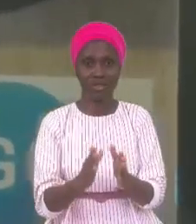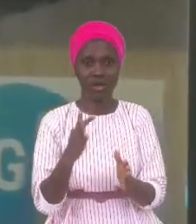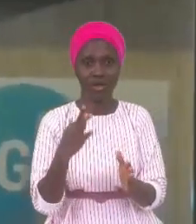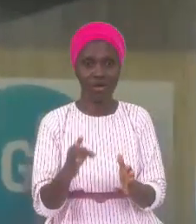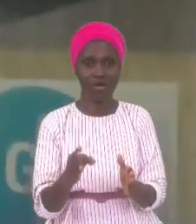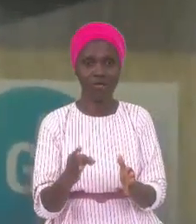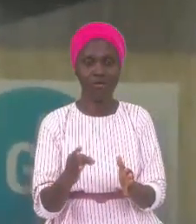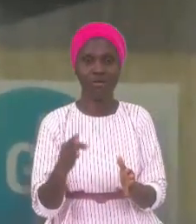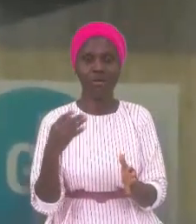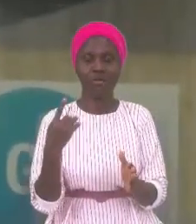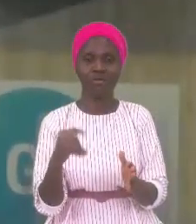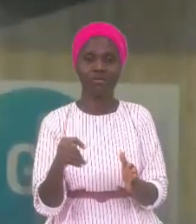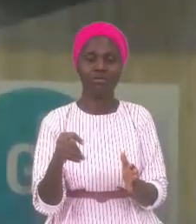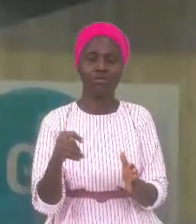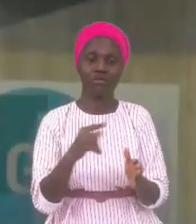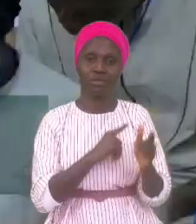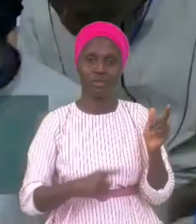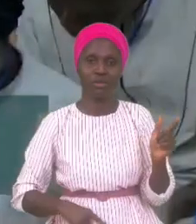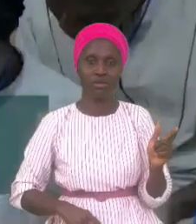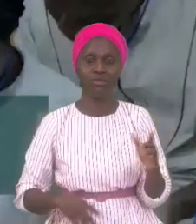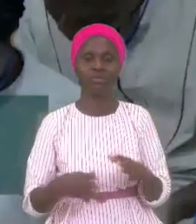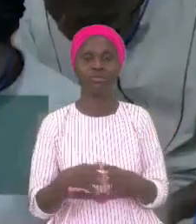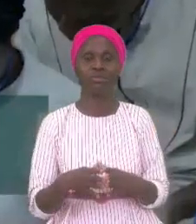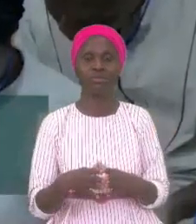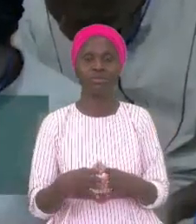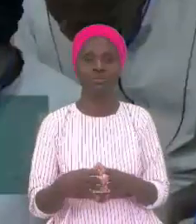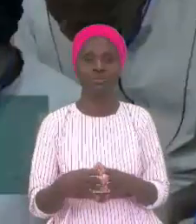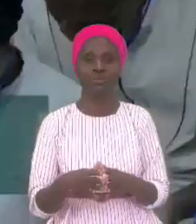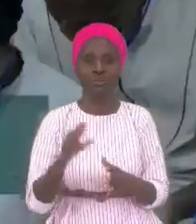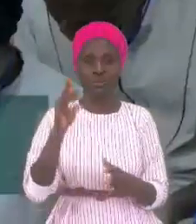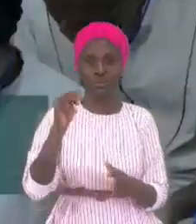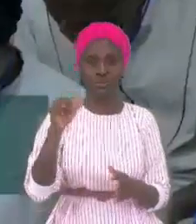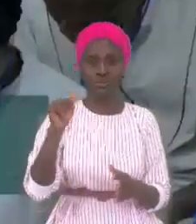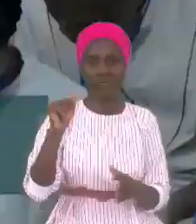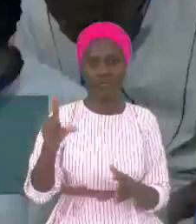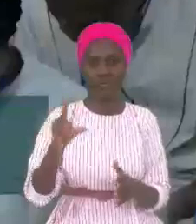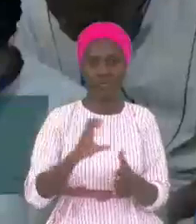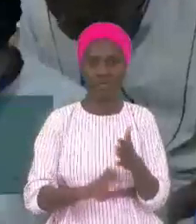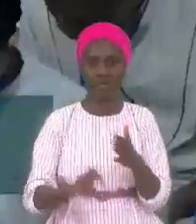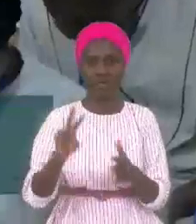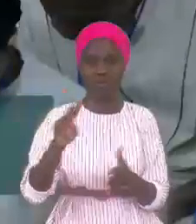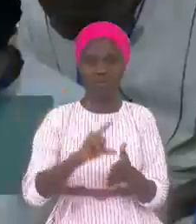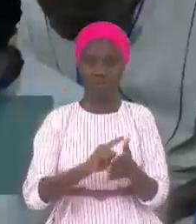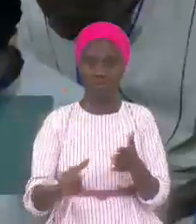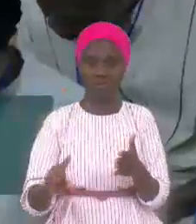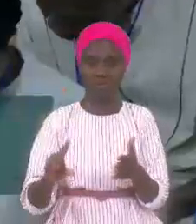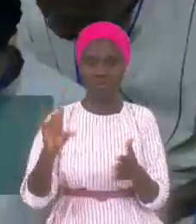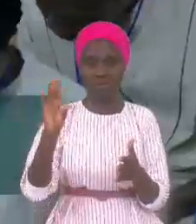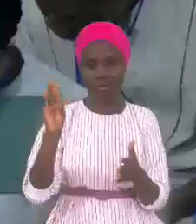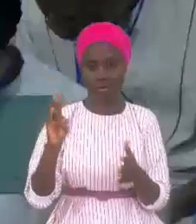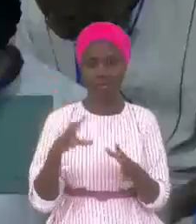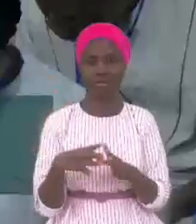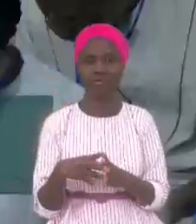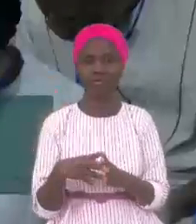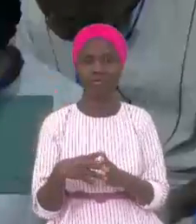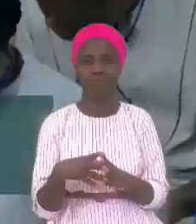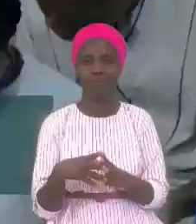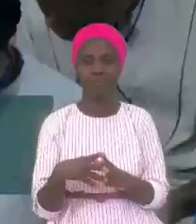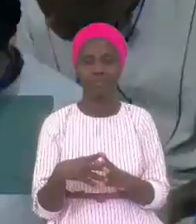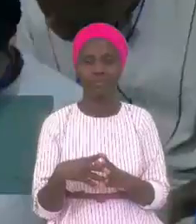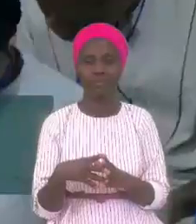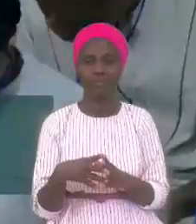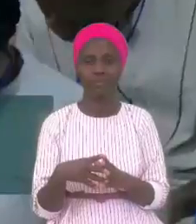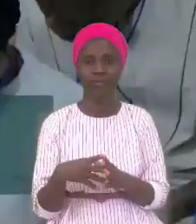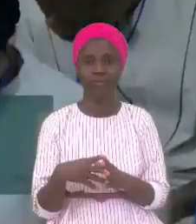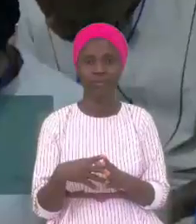three, messengers of the Lord. In Malachi chapter 2, reading from verse 7. Malachi chapter 2, we're reading